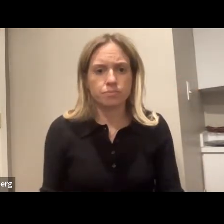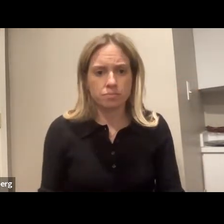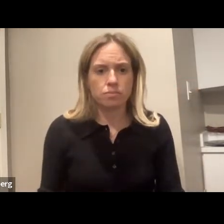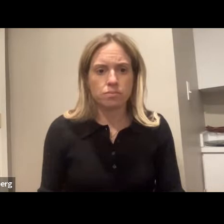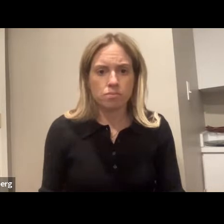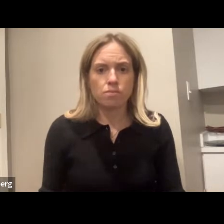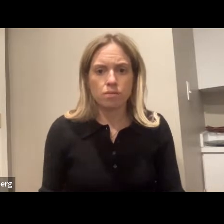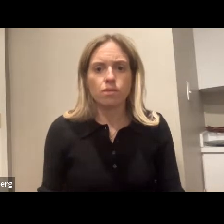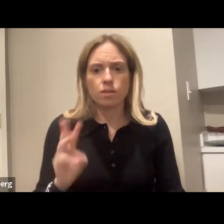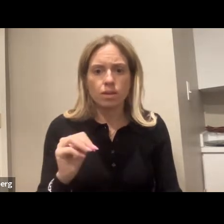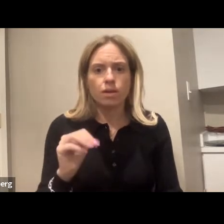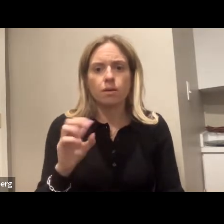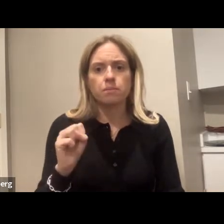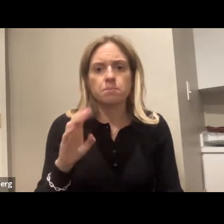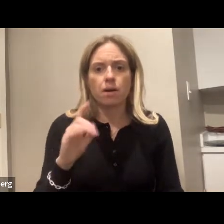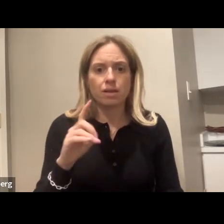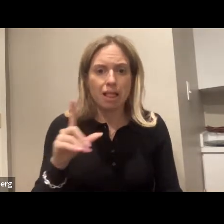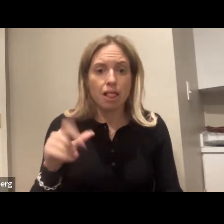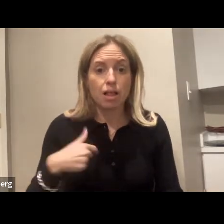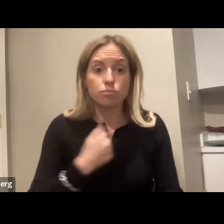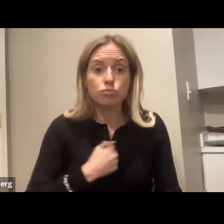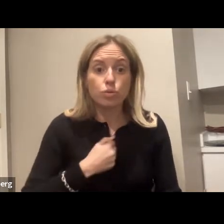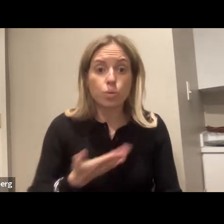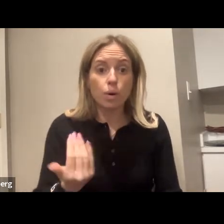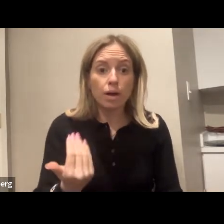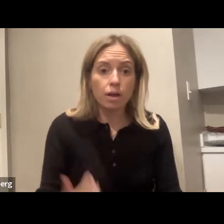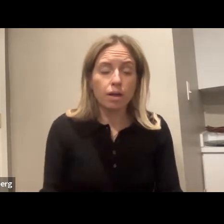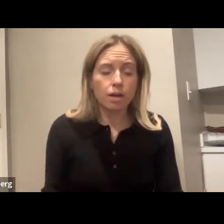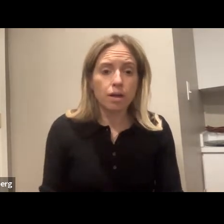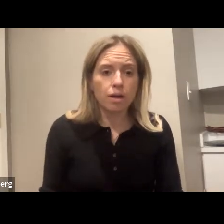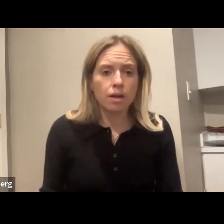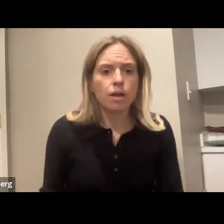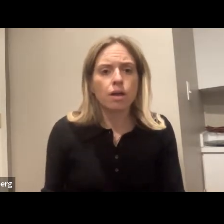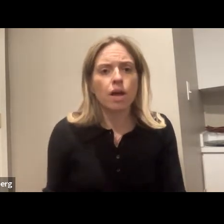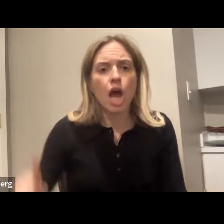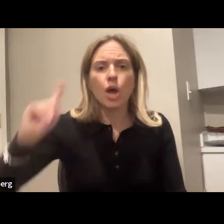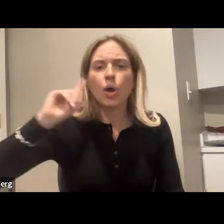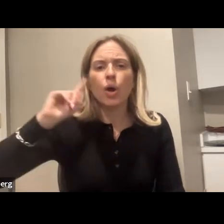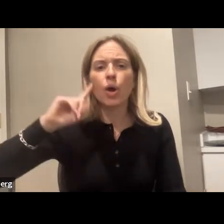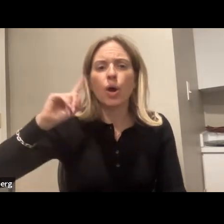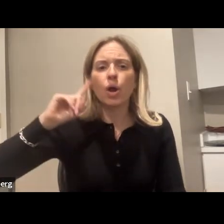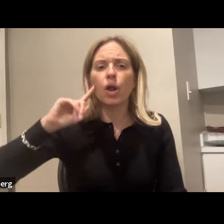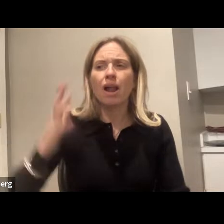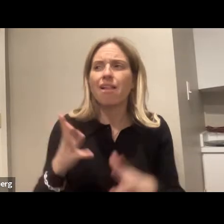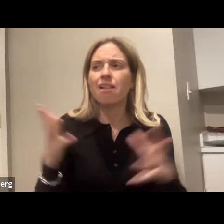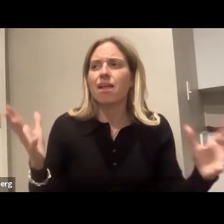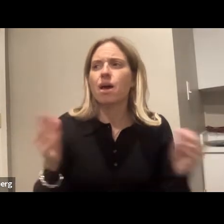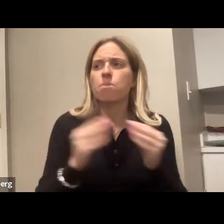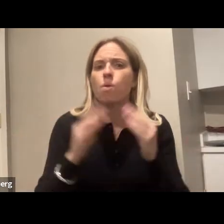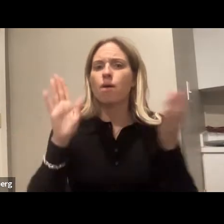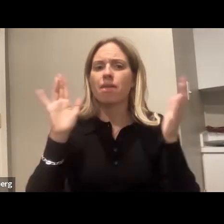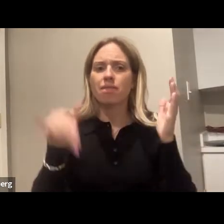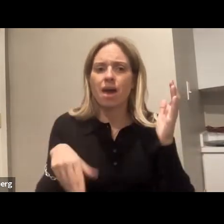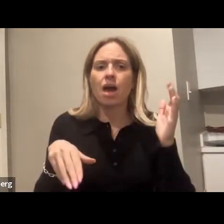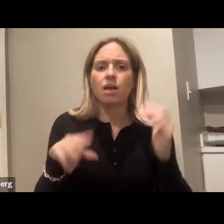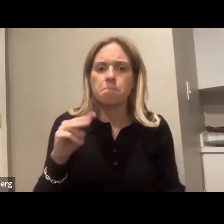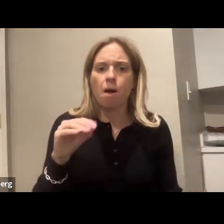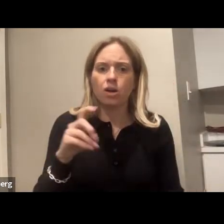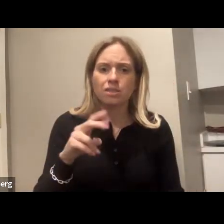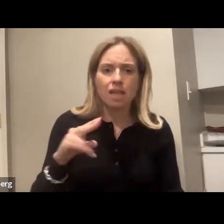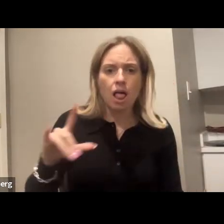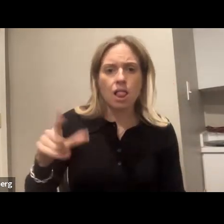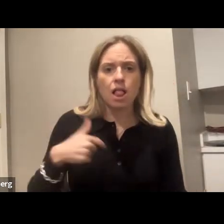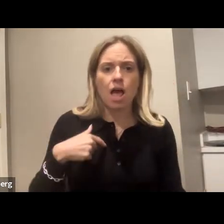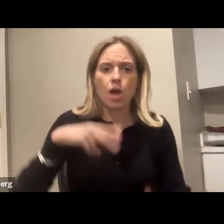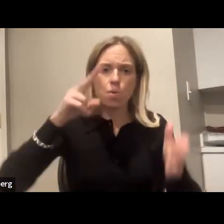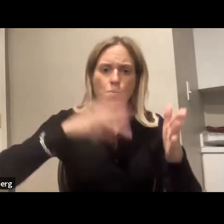And Ms. Buxell, I'm sorry, Commissioner, go ahead. I had heard that it was a lot more than that, Ms. Buxell. That what I had read, I think I